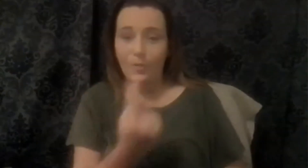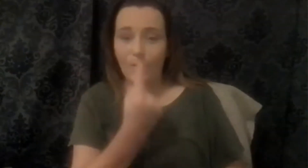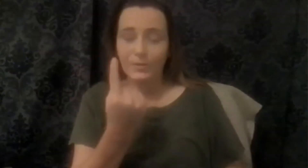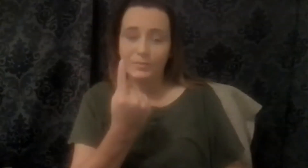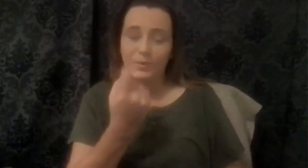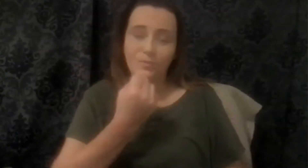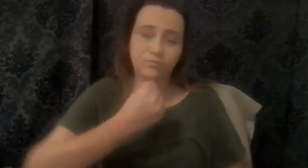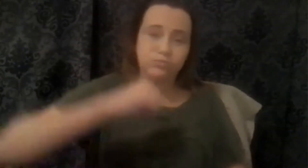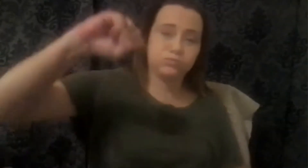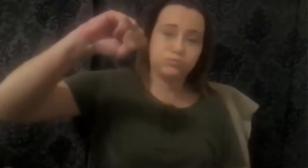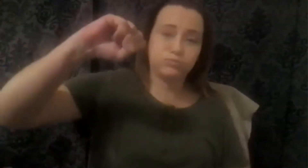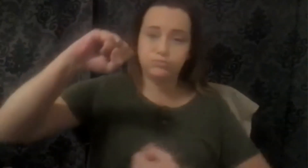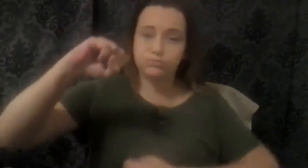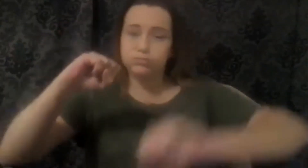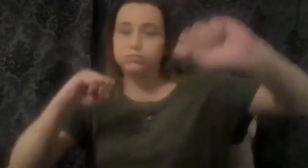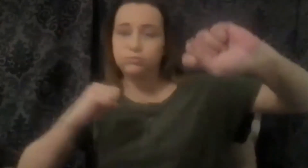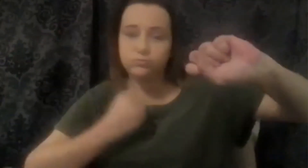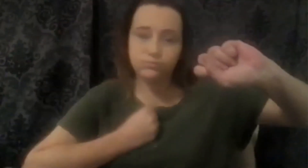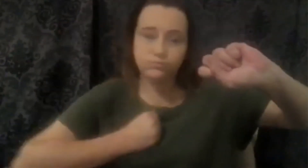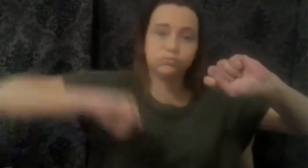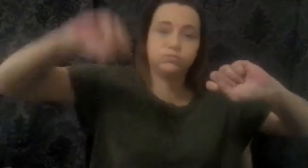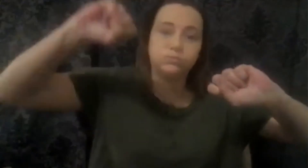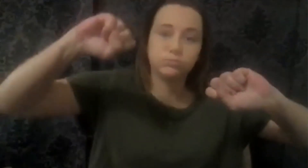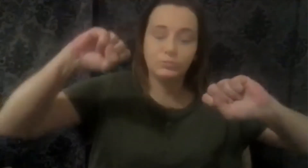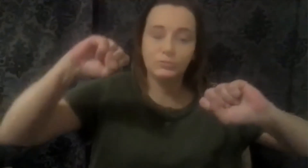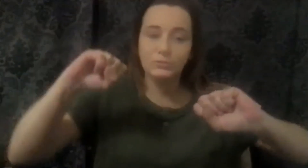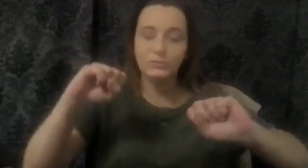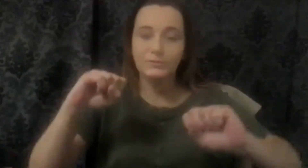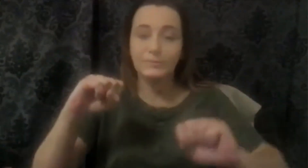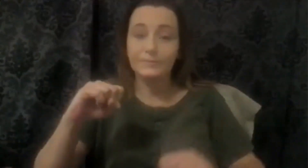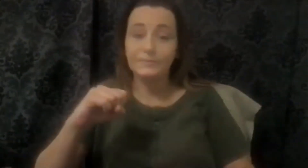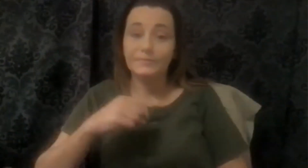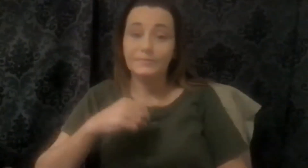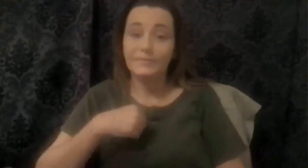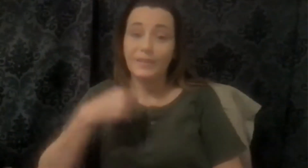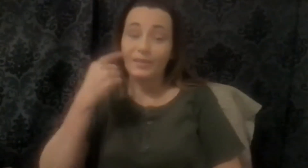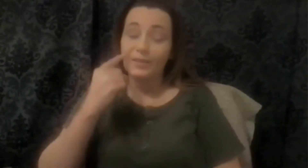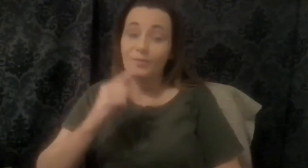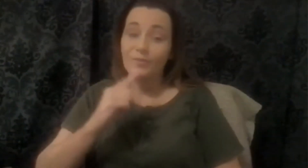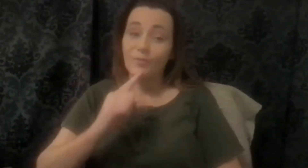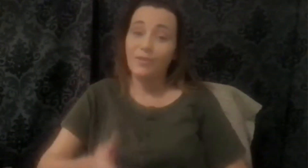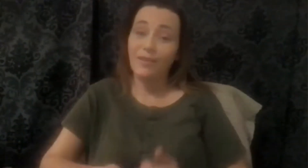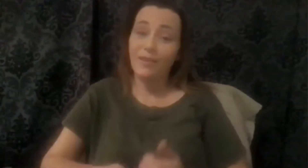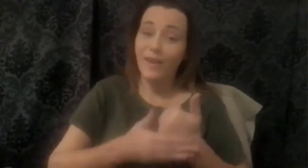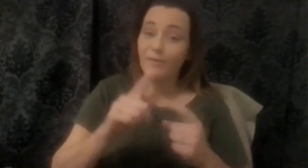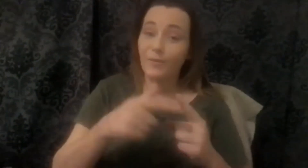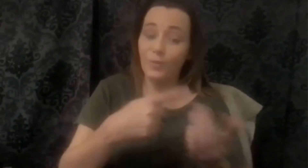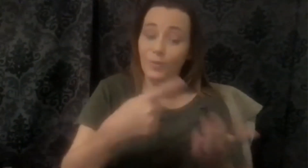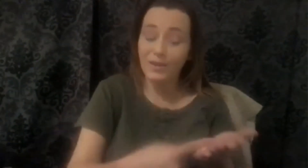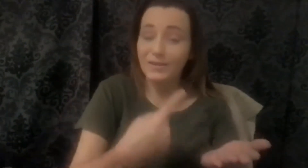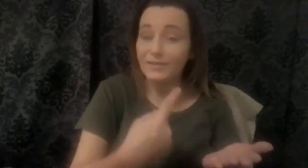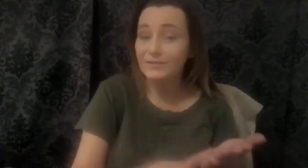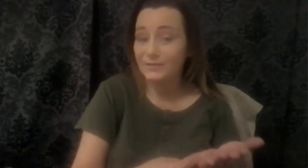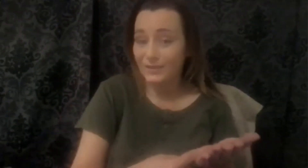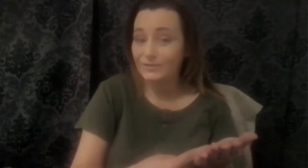rebuffed. And so I think it would be really helpful when we discuss about the actual moratorium